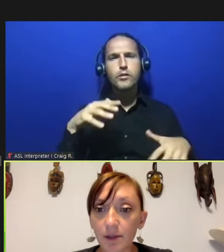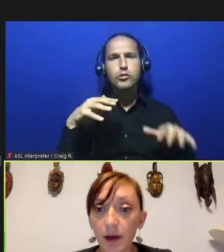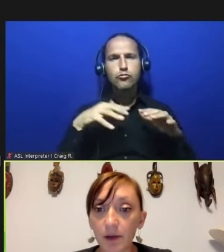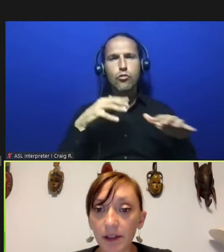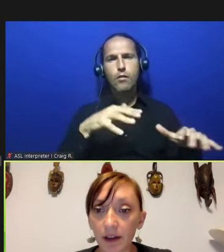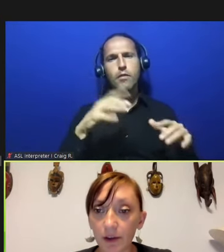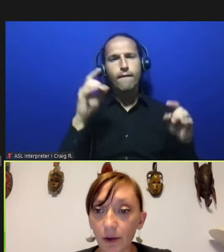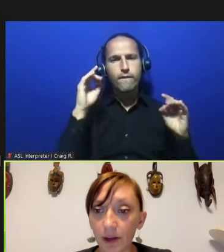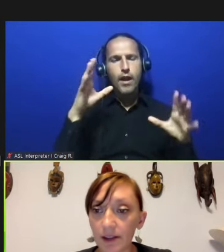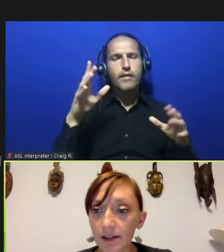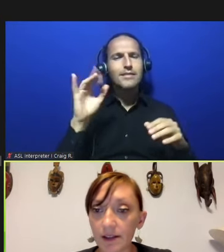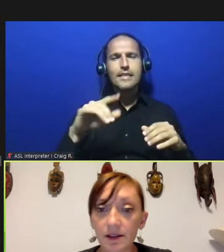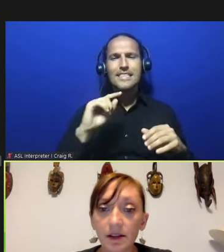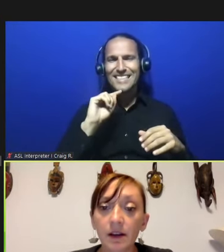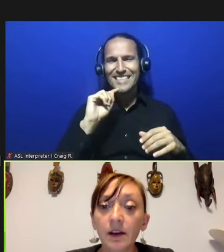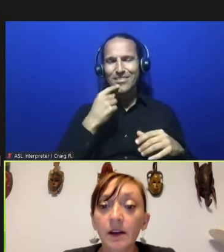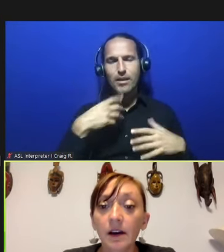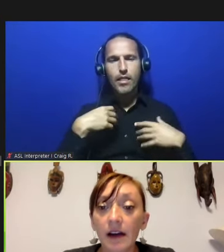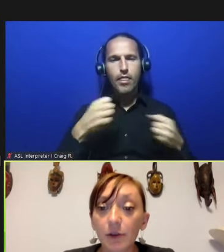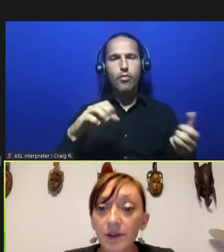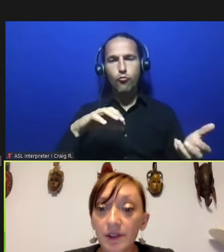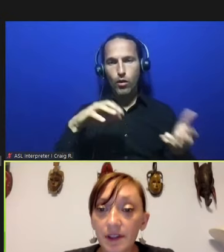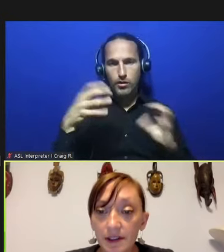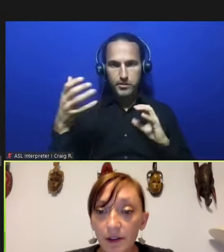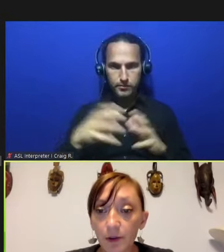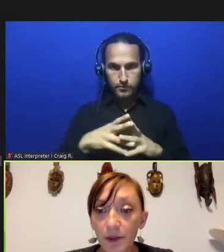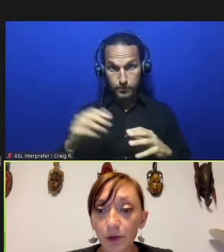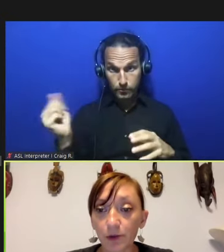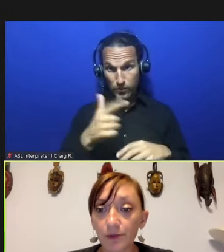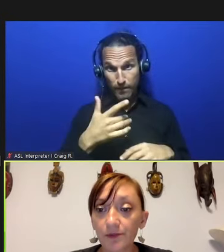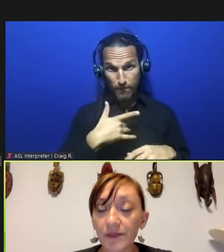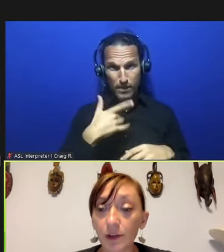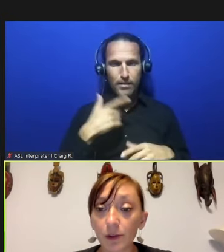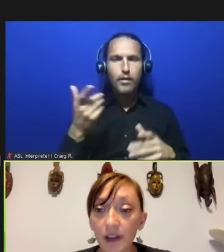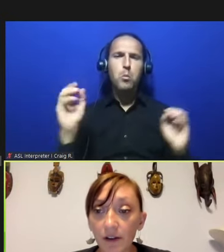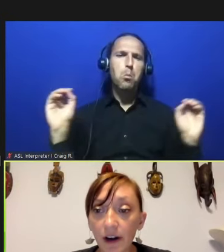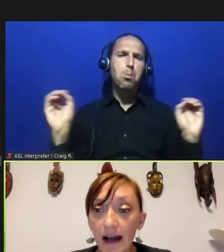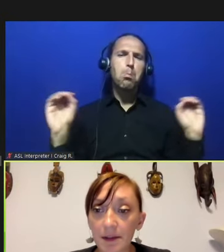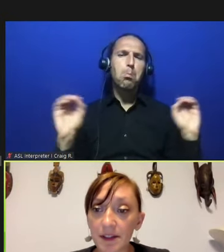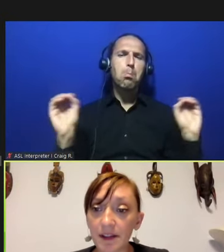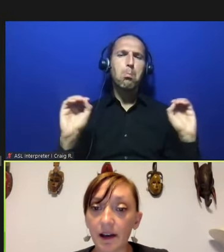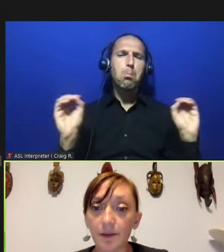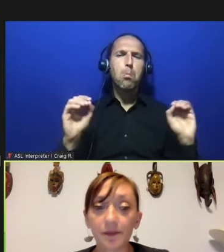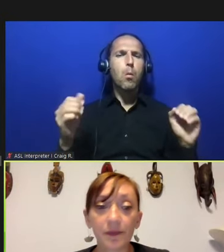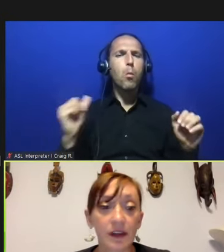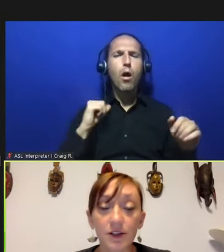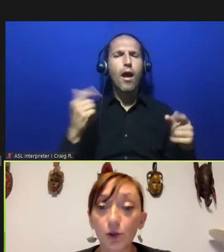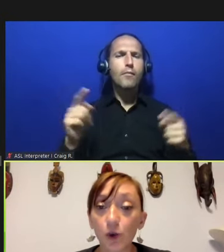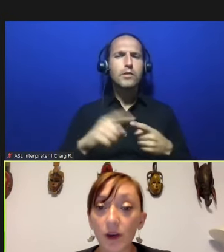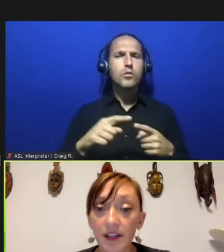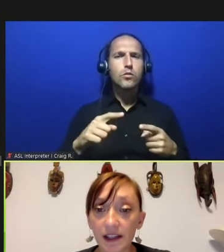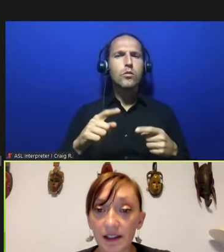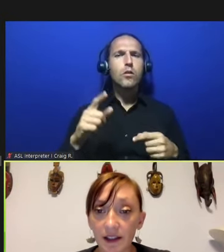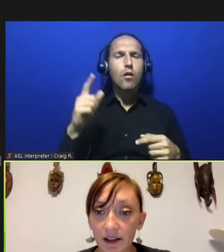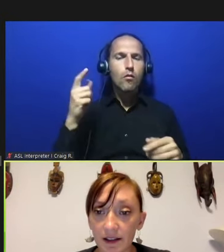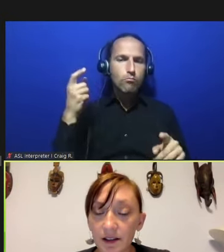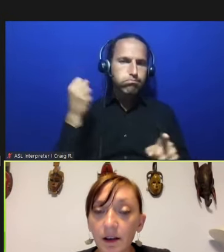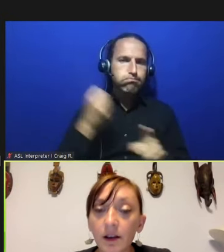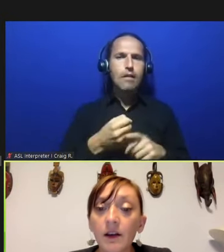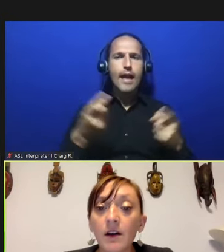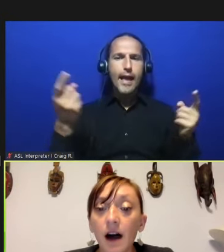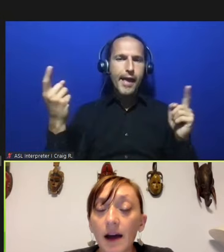violence is a public health crisis. Everyone thinks that they're immune, that it will never happen to them until one day it